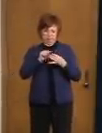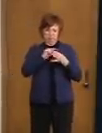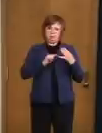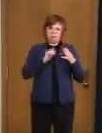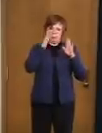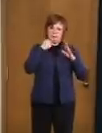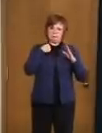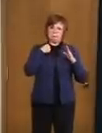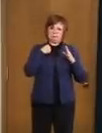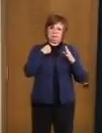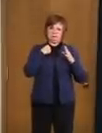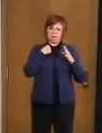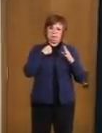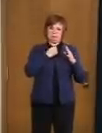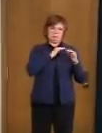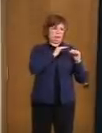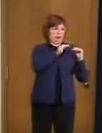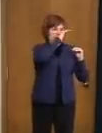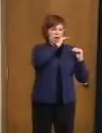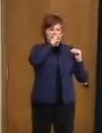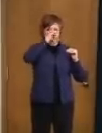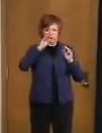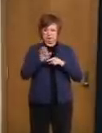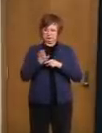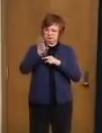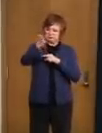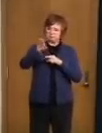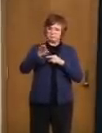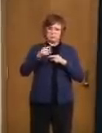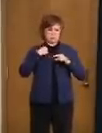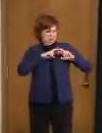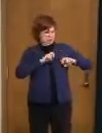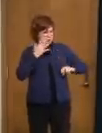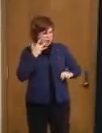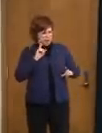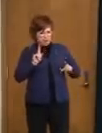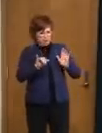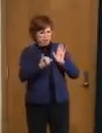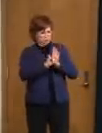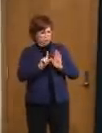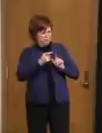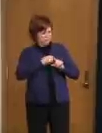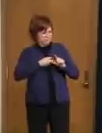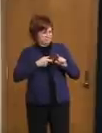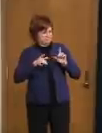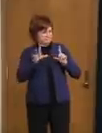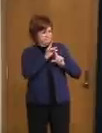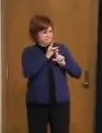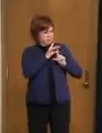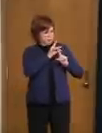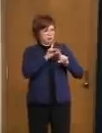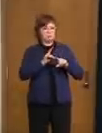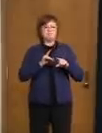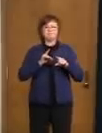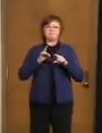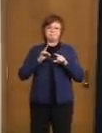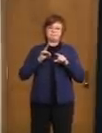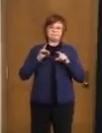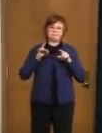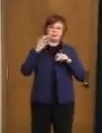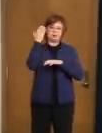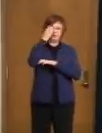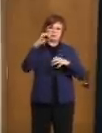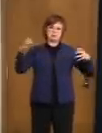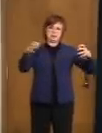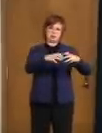is there were unfortunately gatherings that happened that resulted in transmissions between households, and the